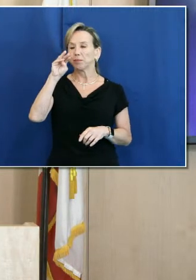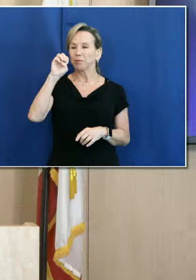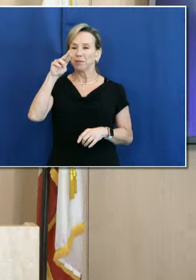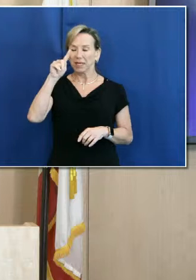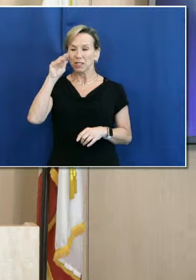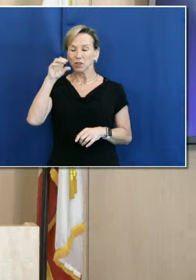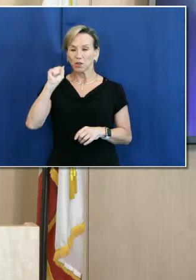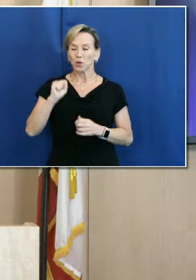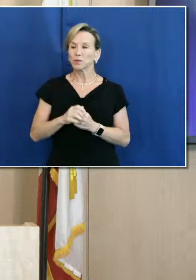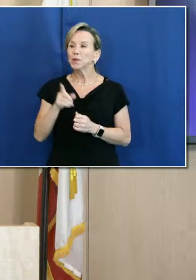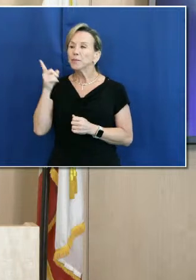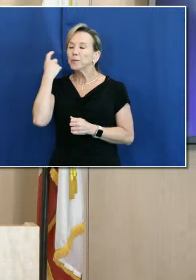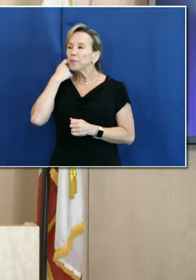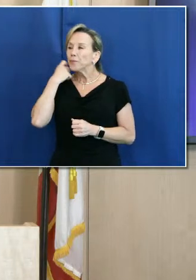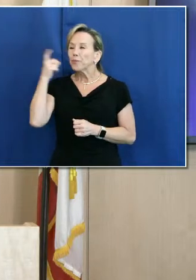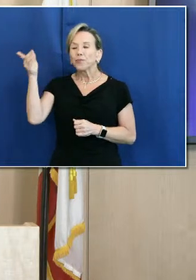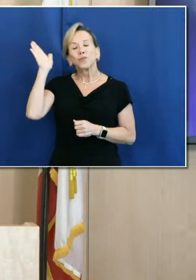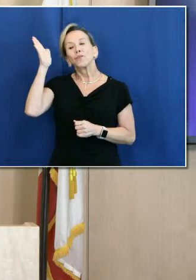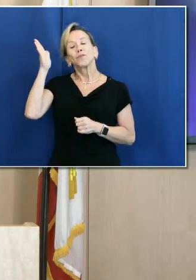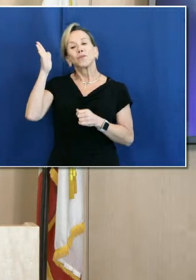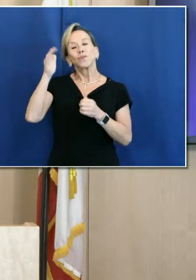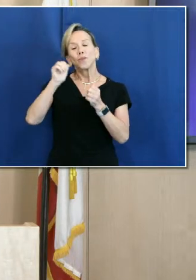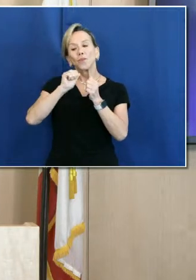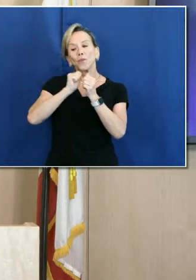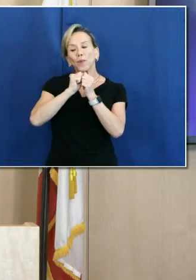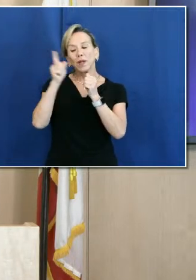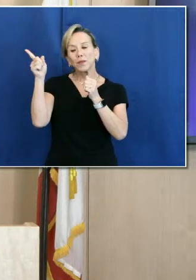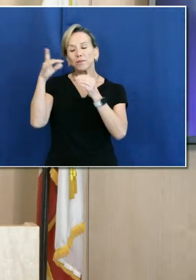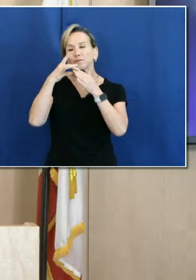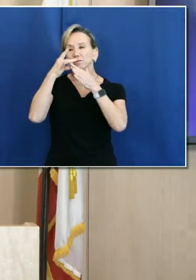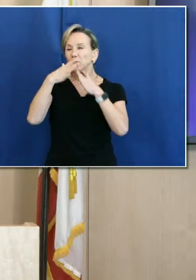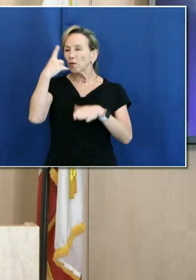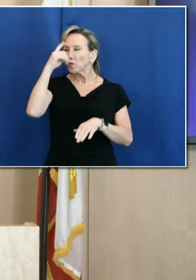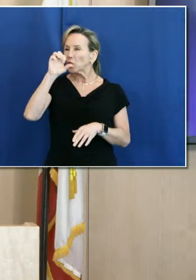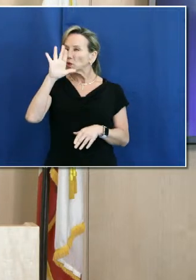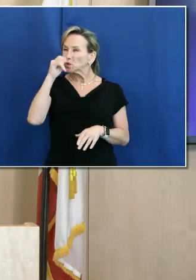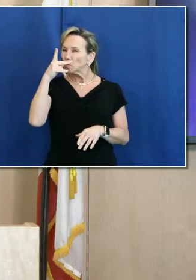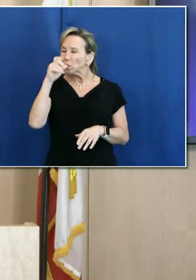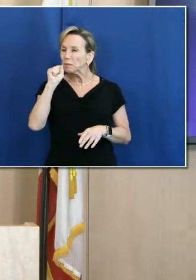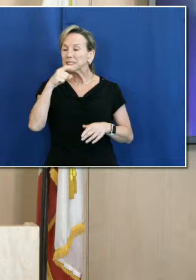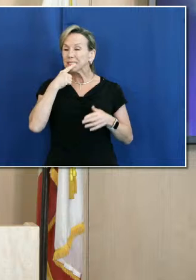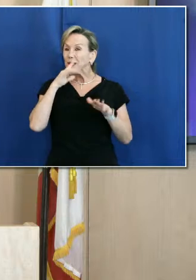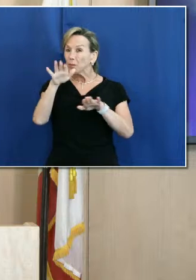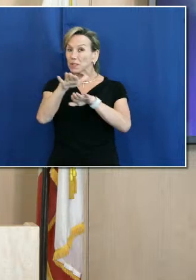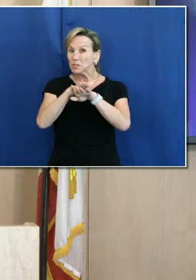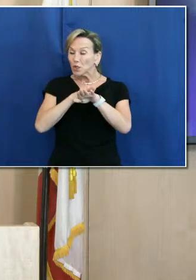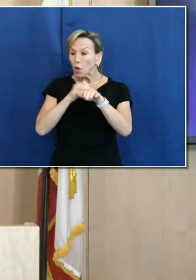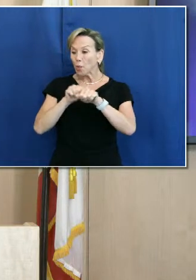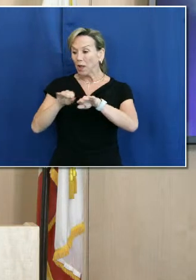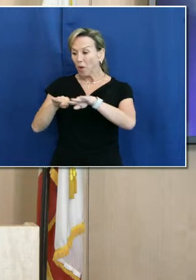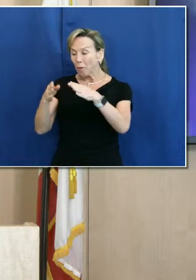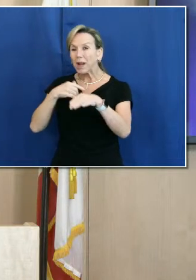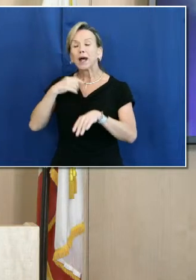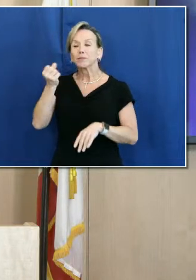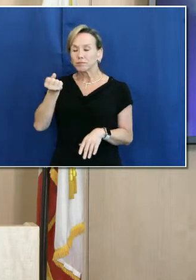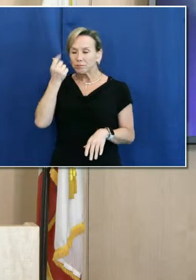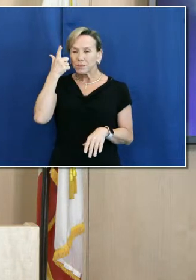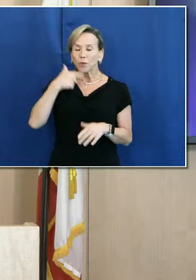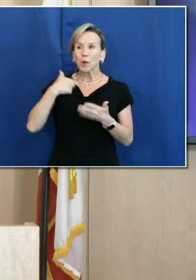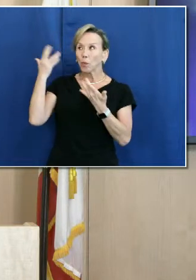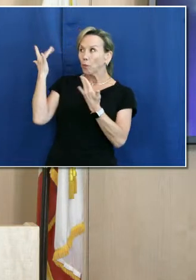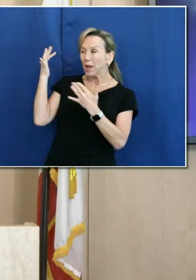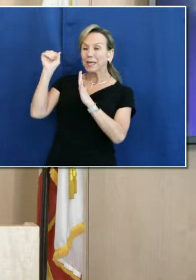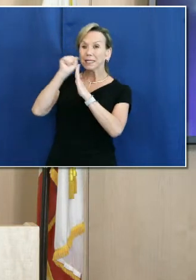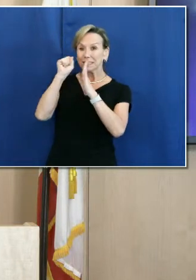Gorder just said to please be slow with the reopening. I know we're still waiting for the state guidance, but the county has